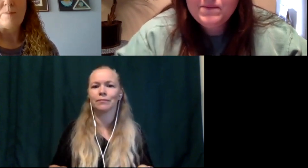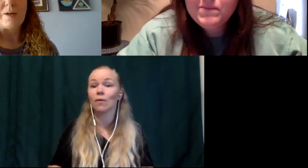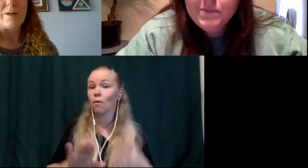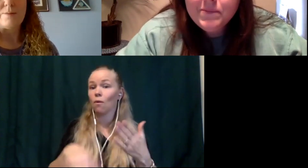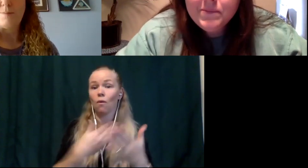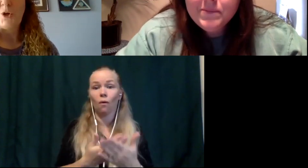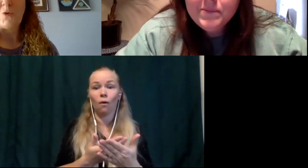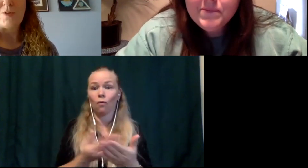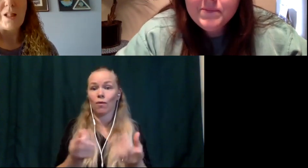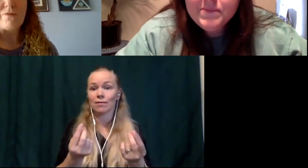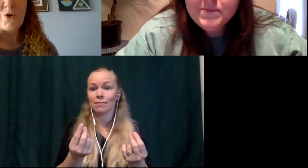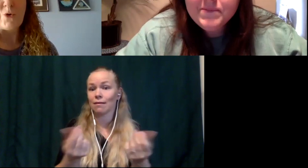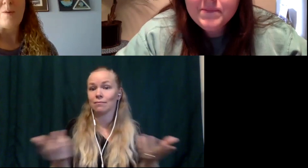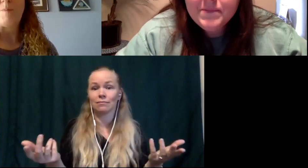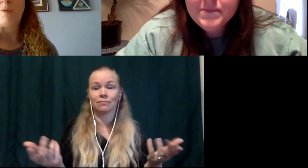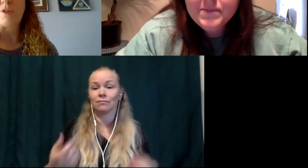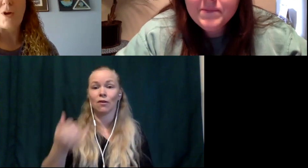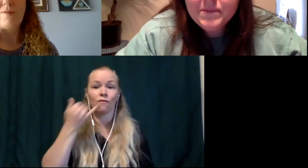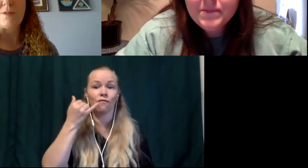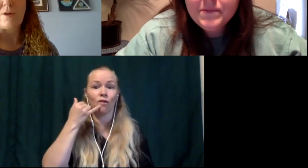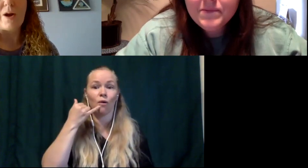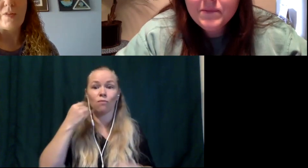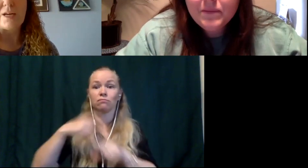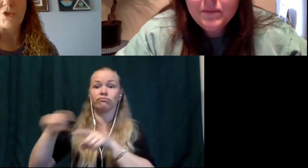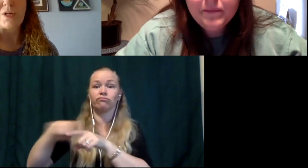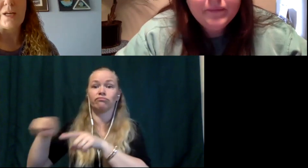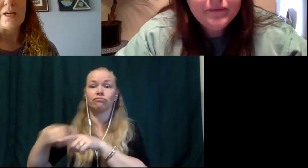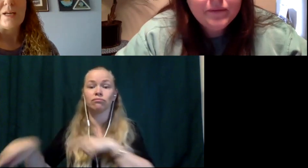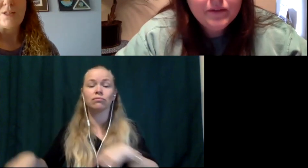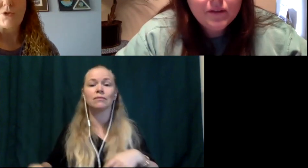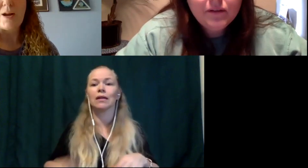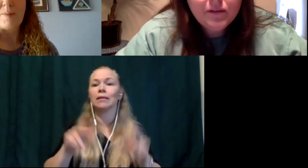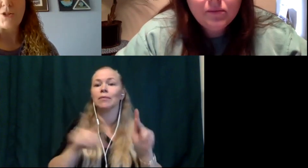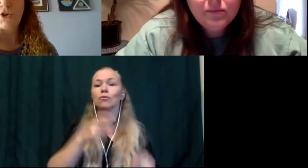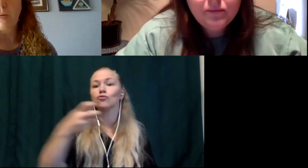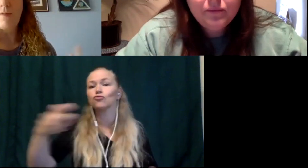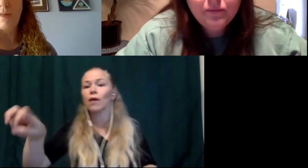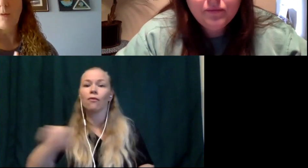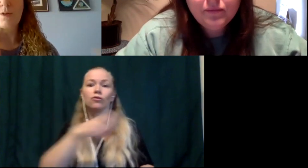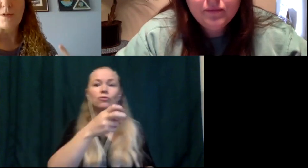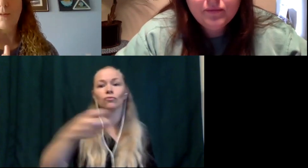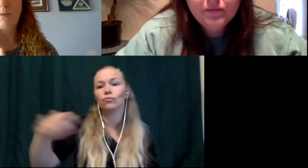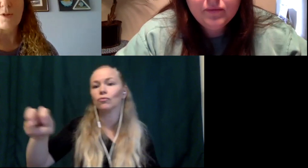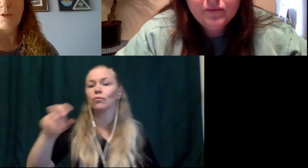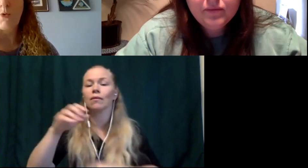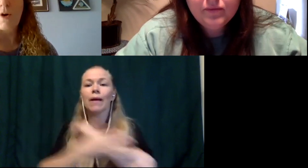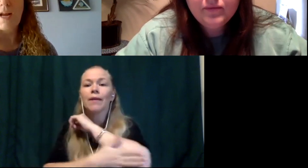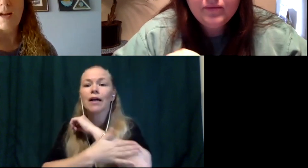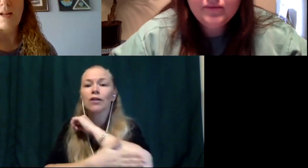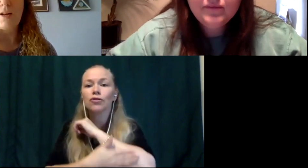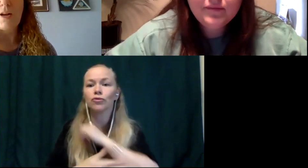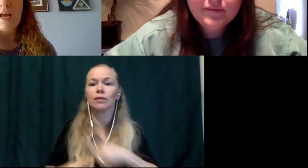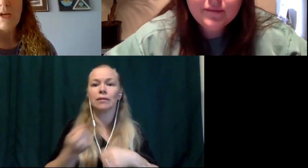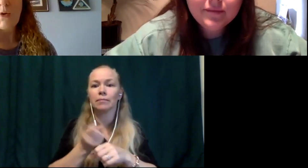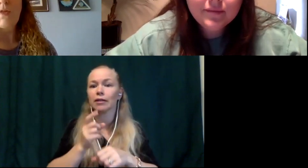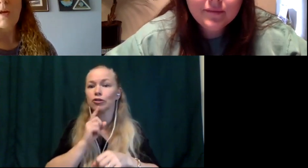done, telephone. People traveled around the country to try to make sure that everything was coordinated.